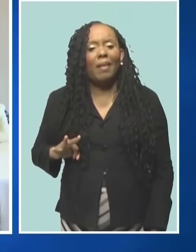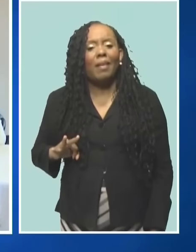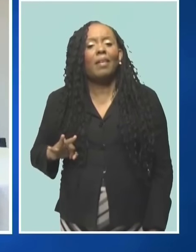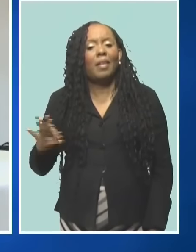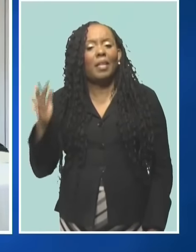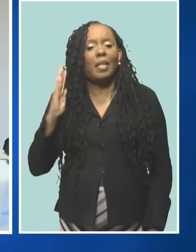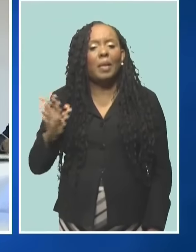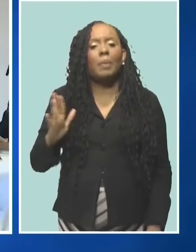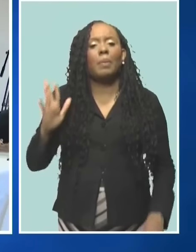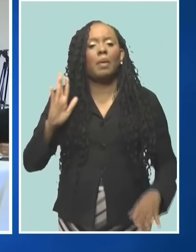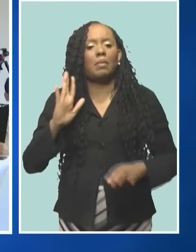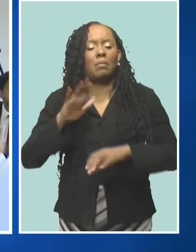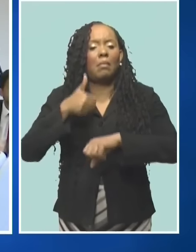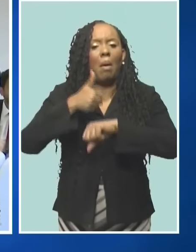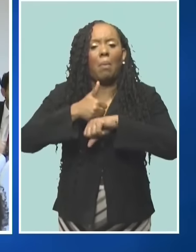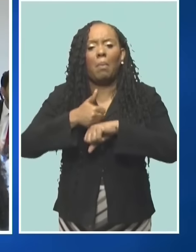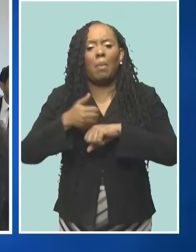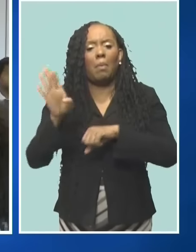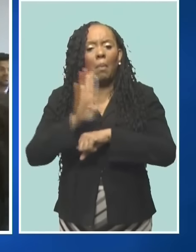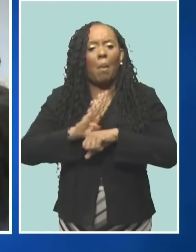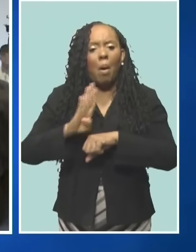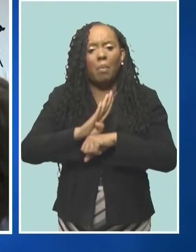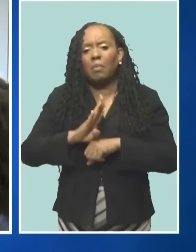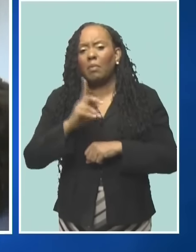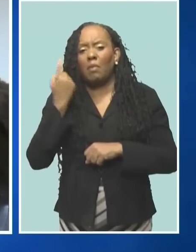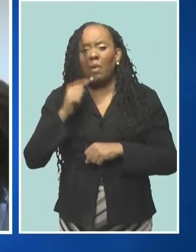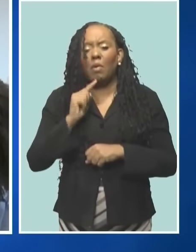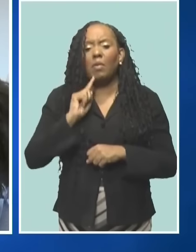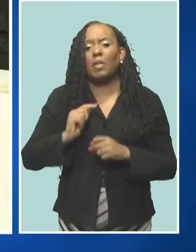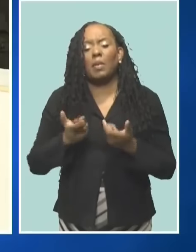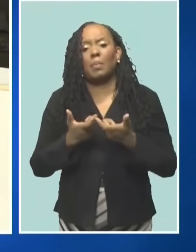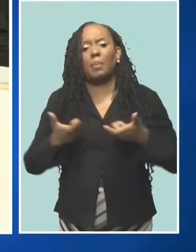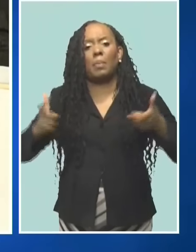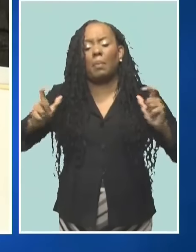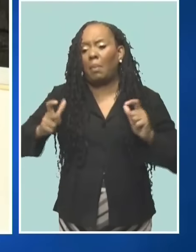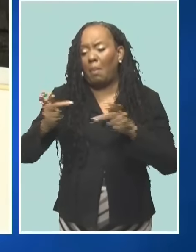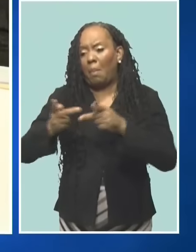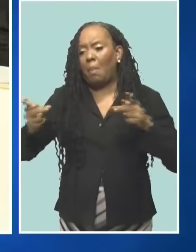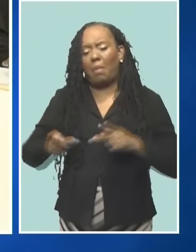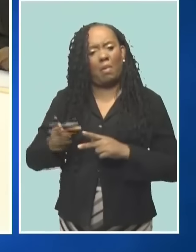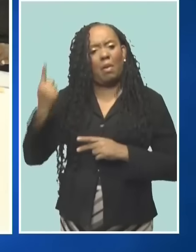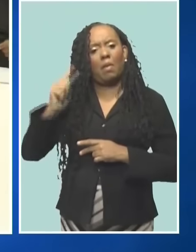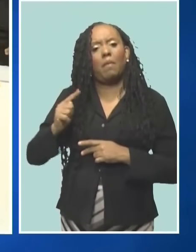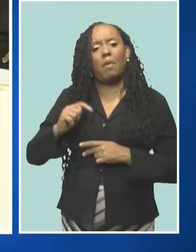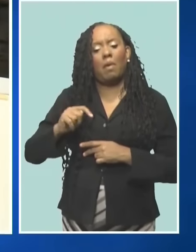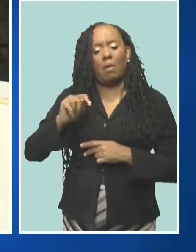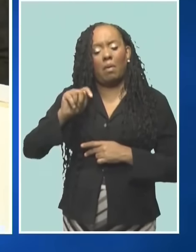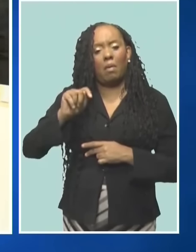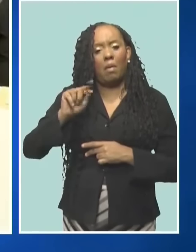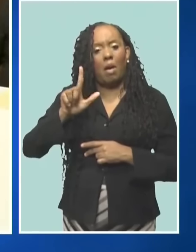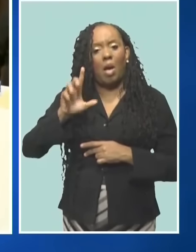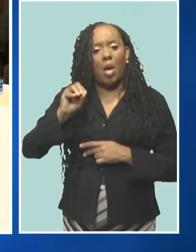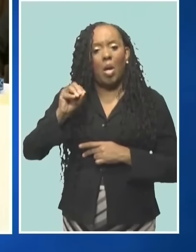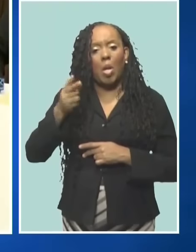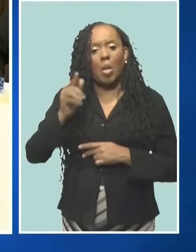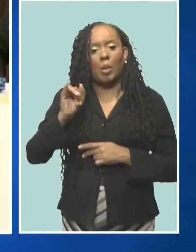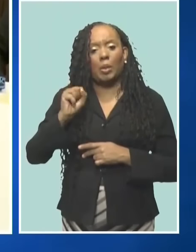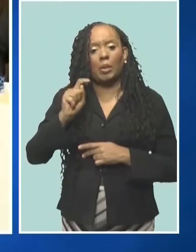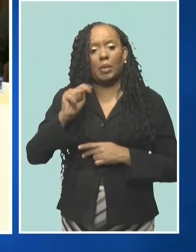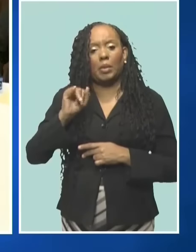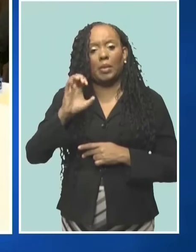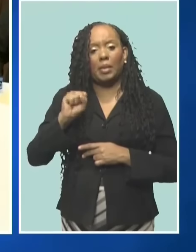is strategically placed in the Atlantic Ocean, as a major logistics hub. He made the call while addressing the opening of the United Kingdom's Trade